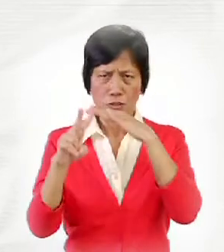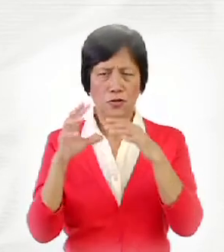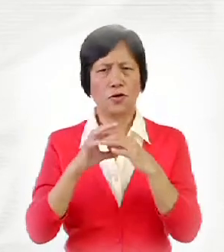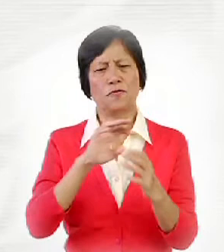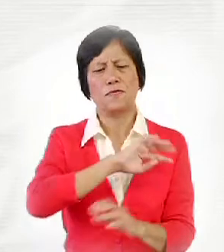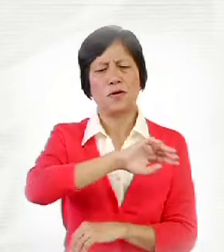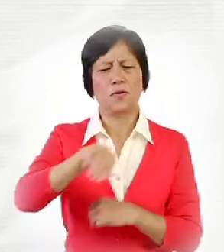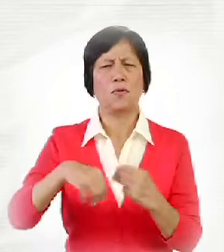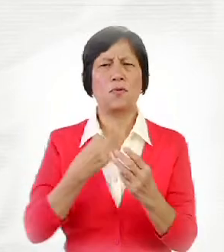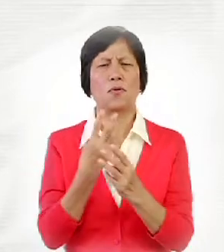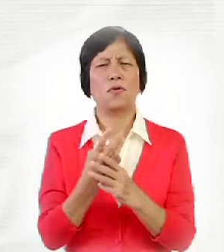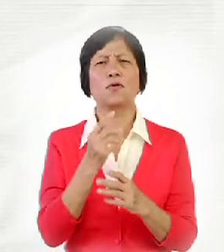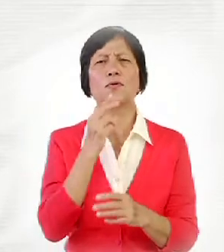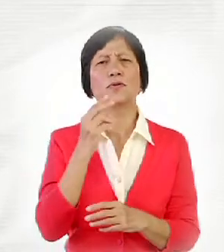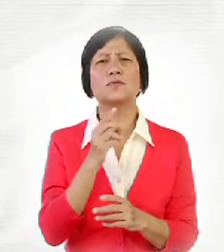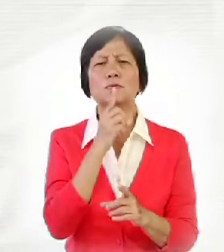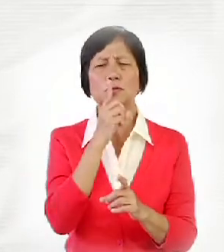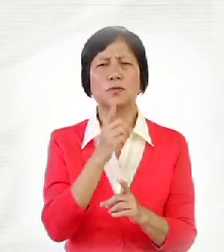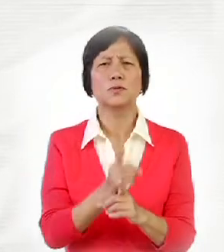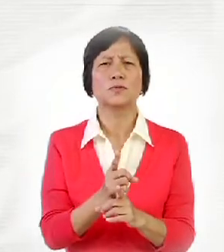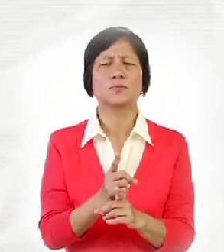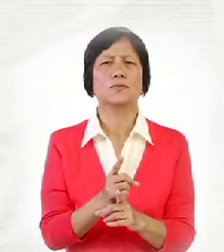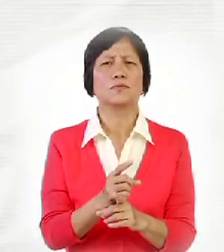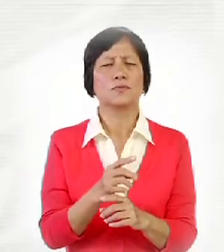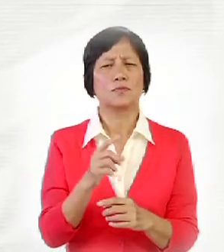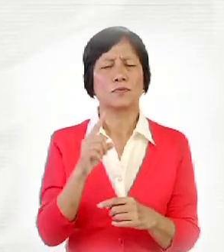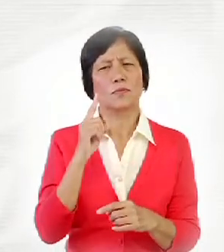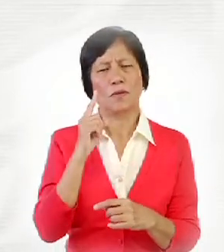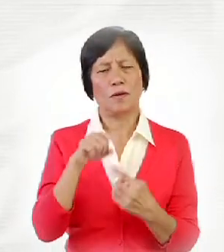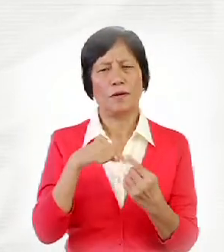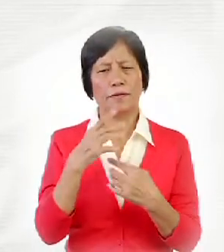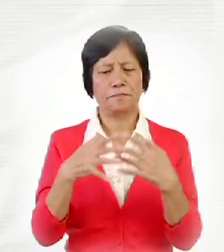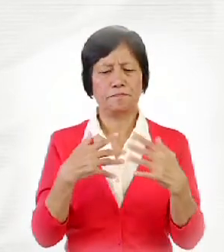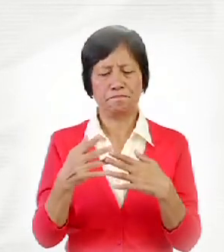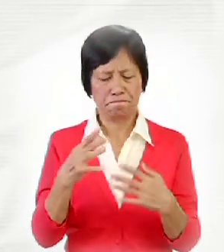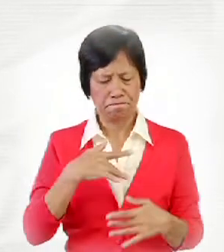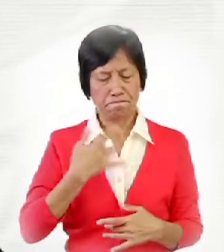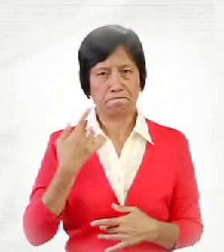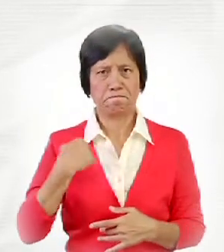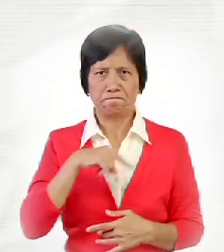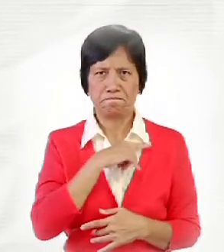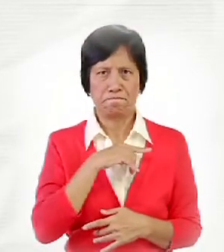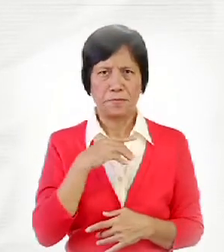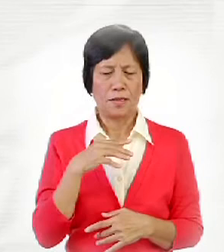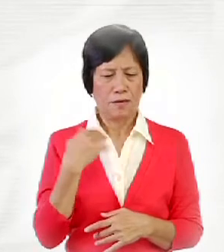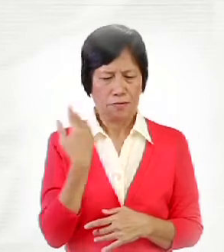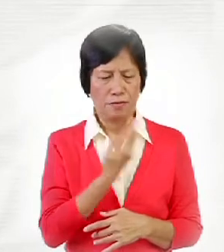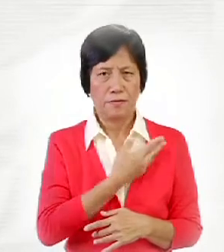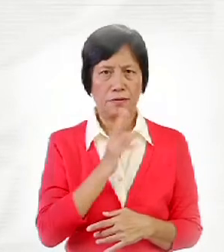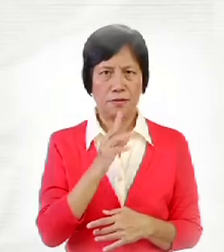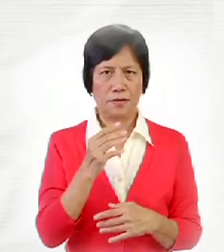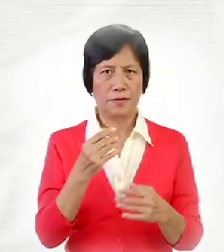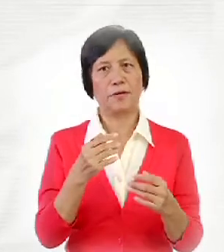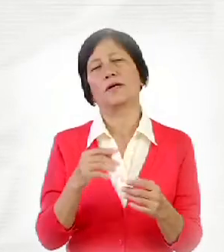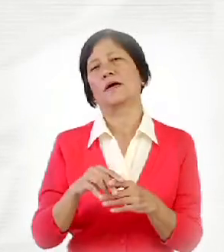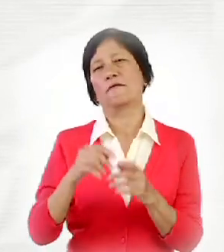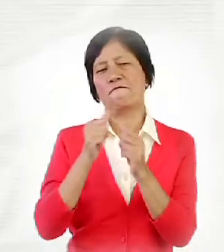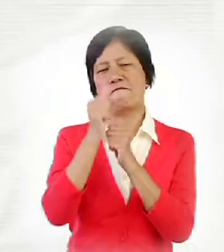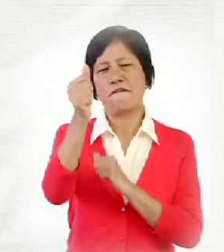whole of reality. Whenever we feel that we are distant from one